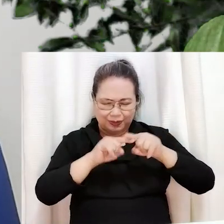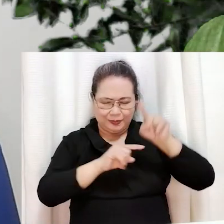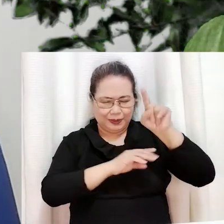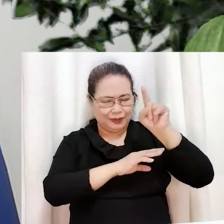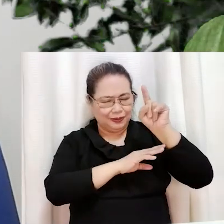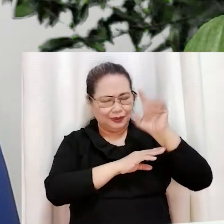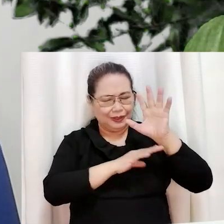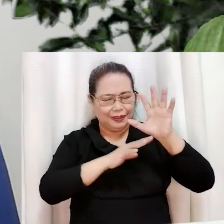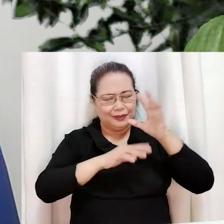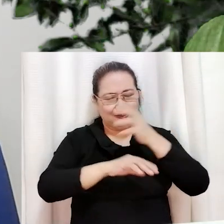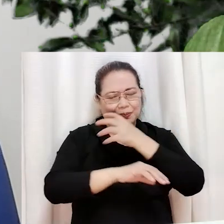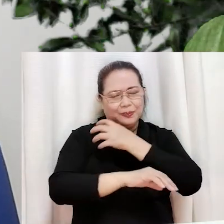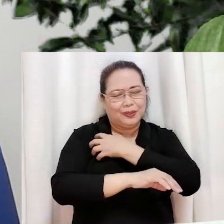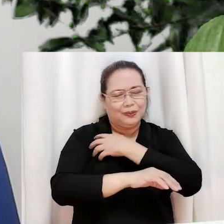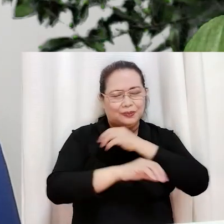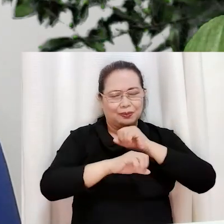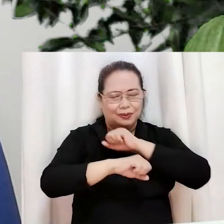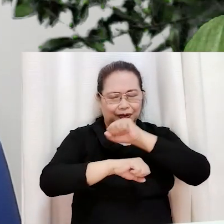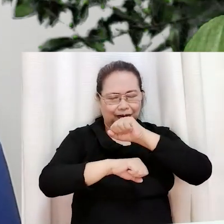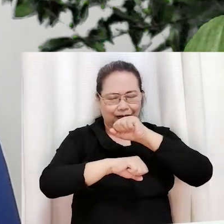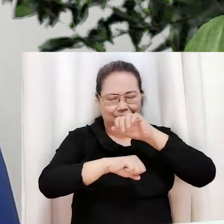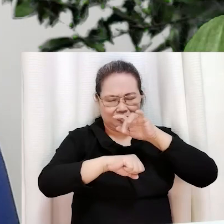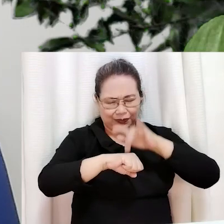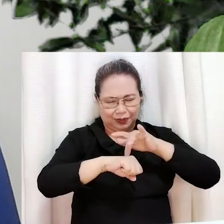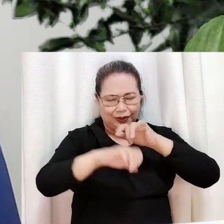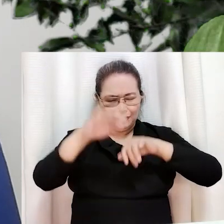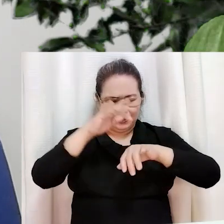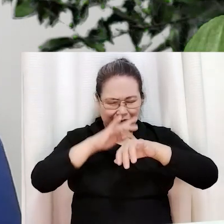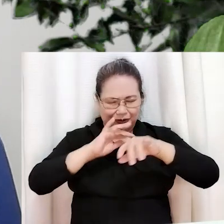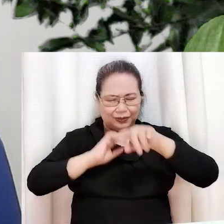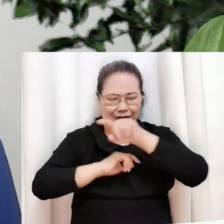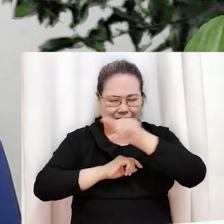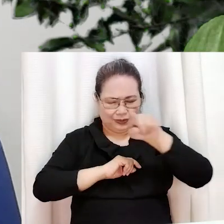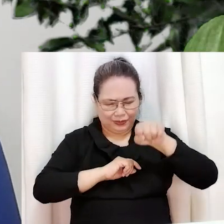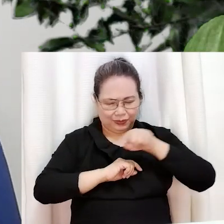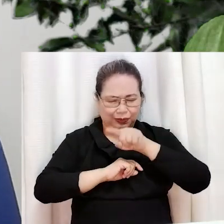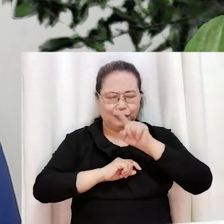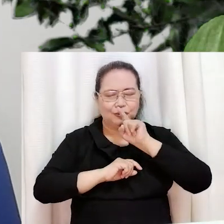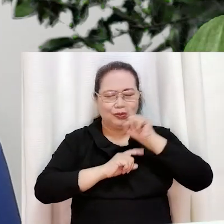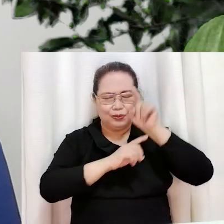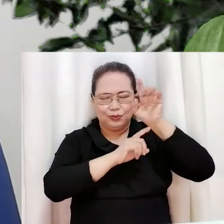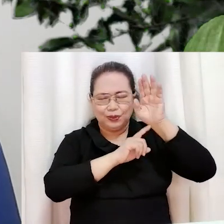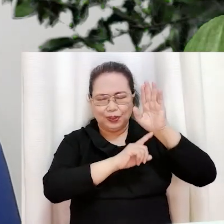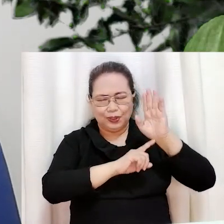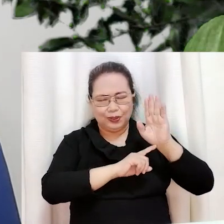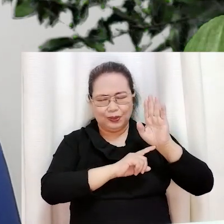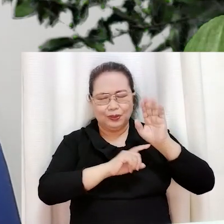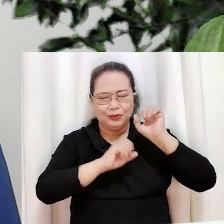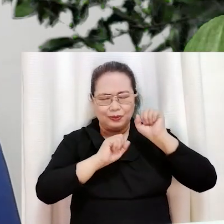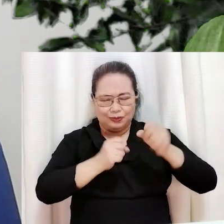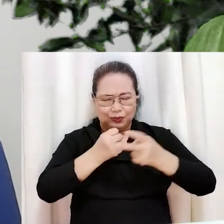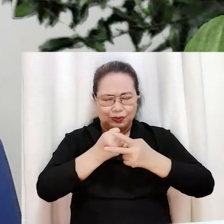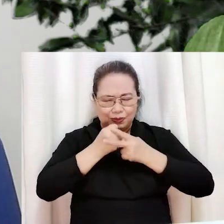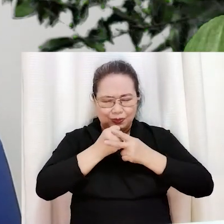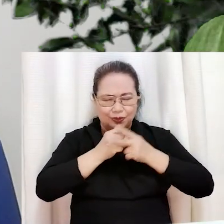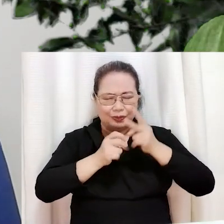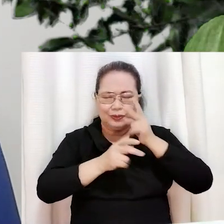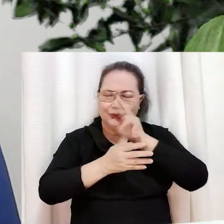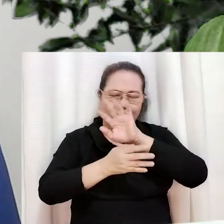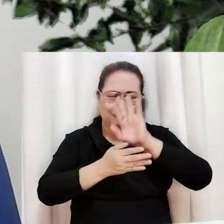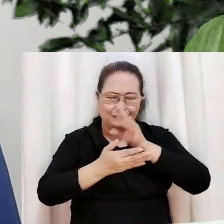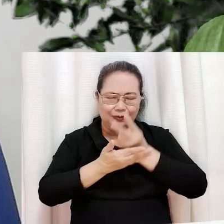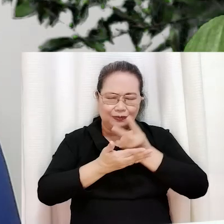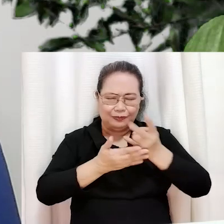that is at work within you, to Him who is able to keep you from falling and